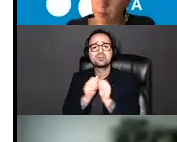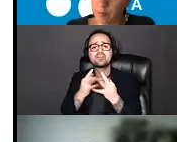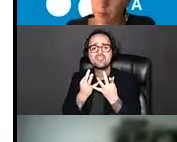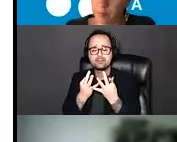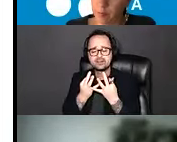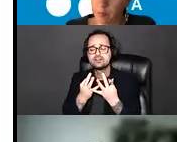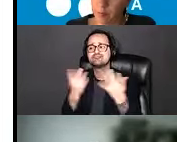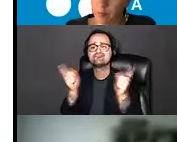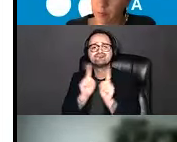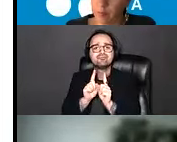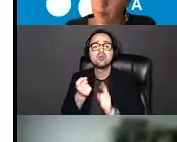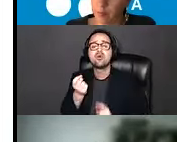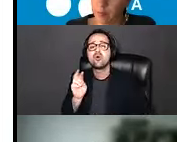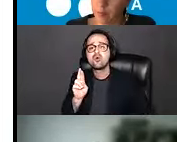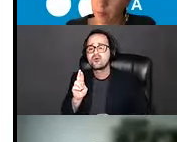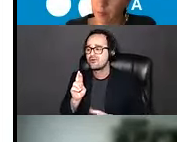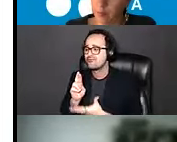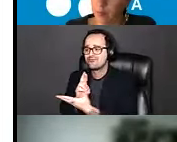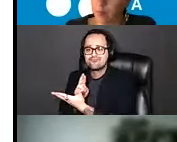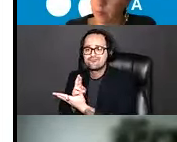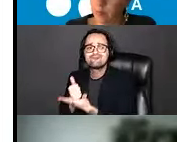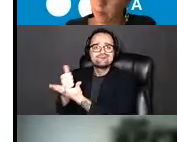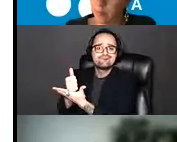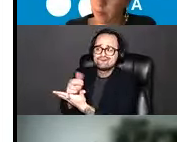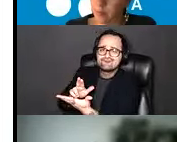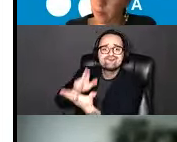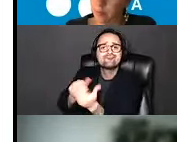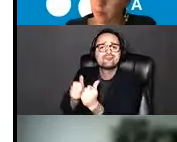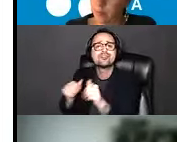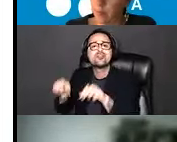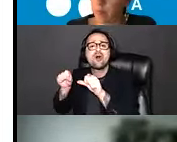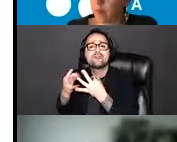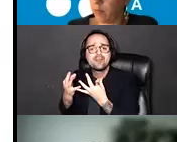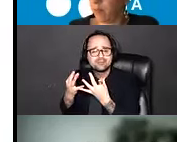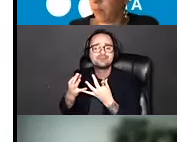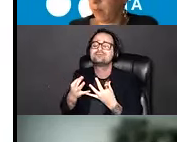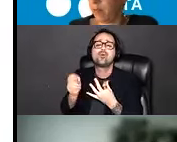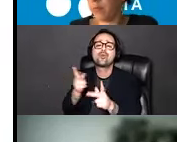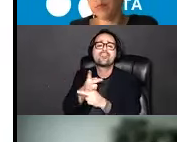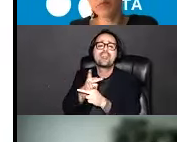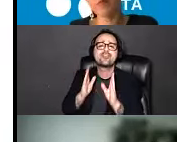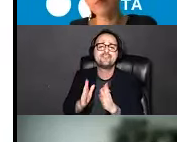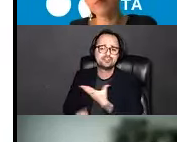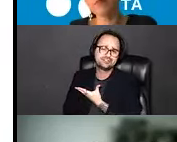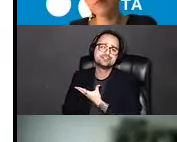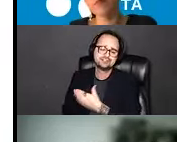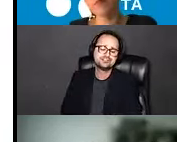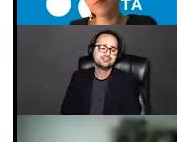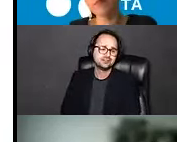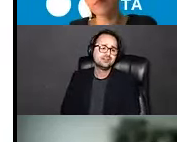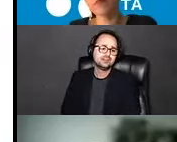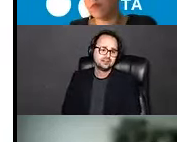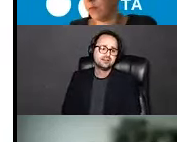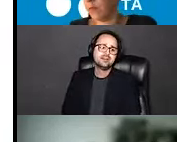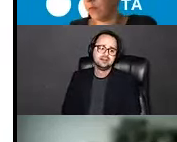or getting them with an adoptive family or a kin caregivers for their stability going forward. So this is,